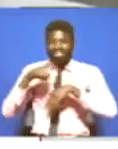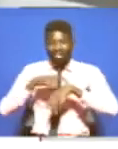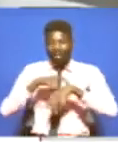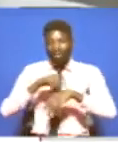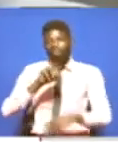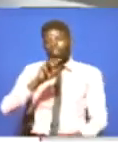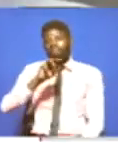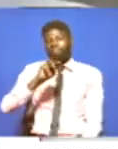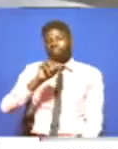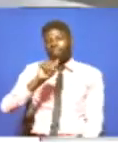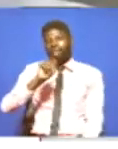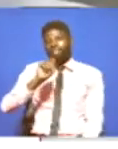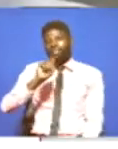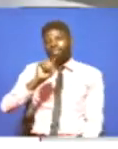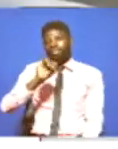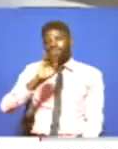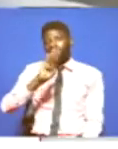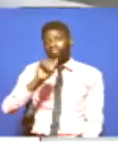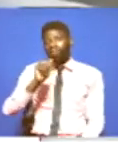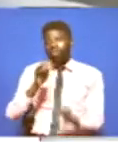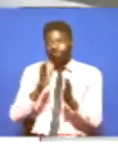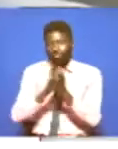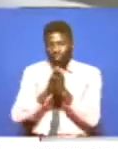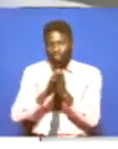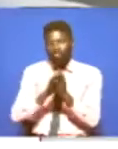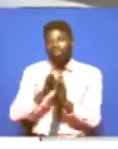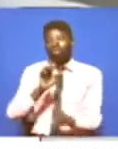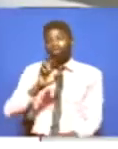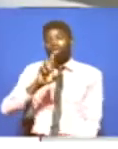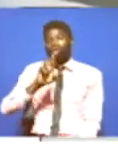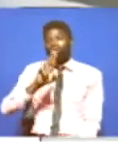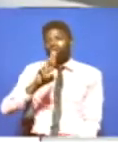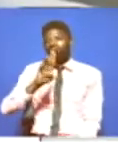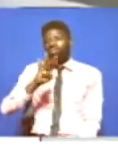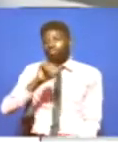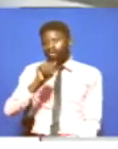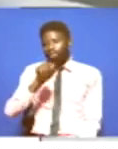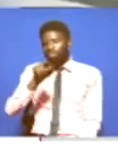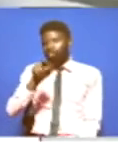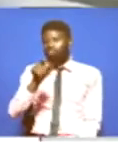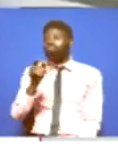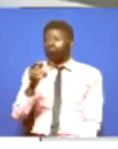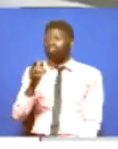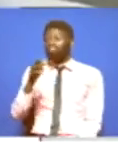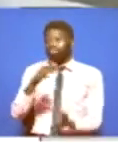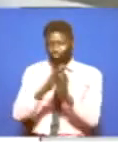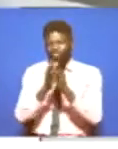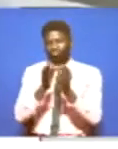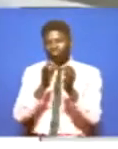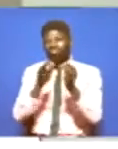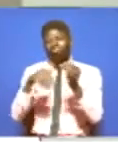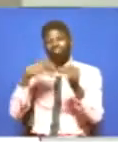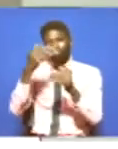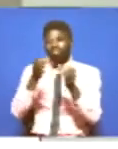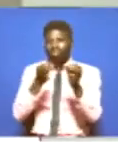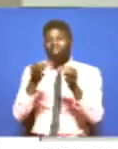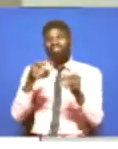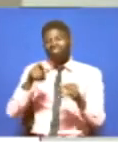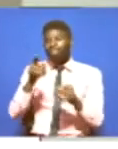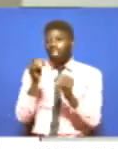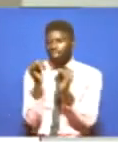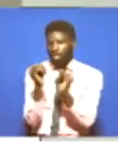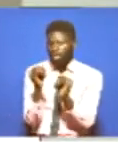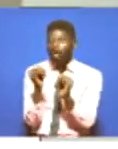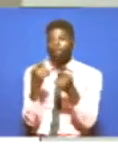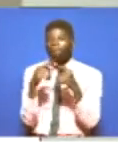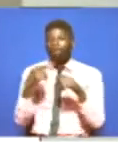Charles Rubia announced prematurely, though, although that is a story for another day, you know, prematurely, but we decided